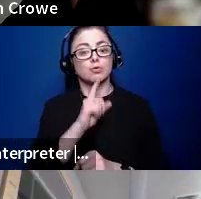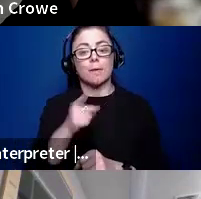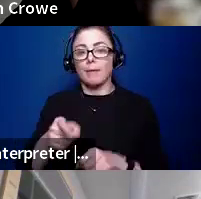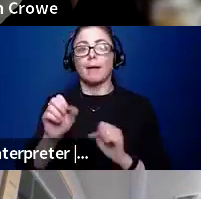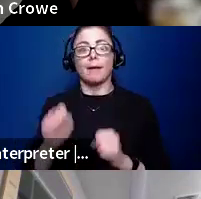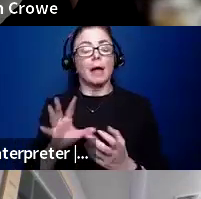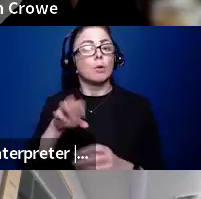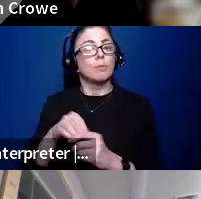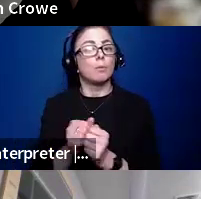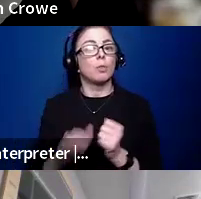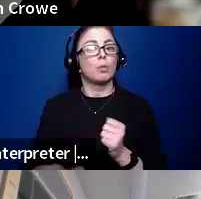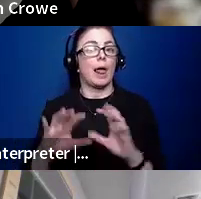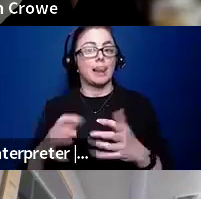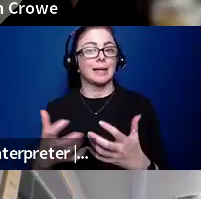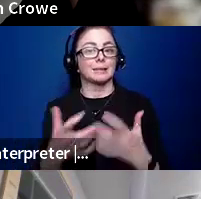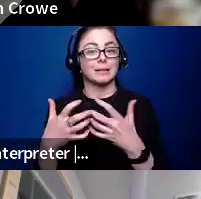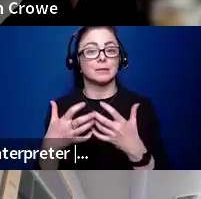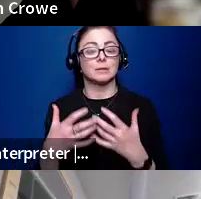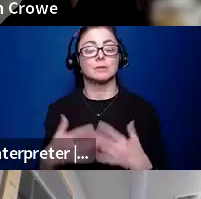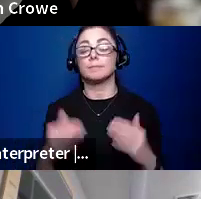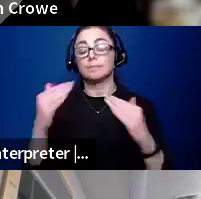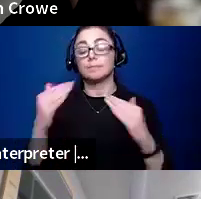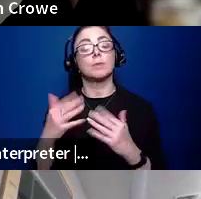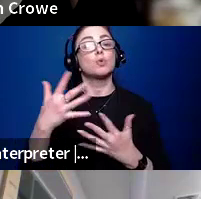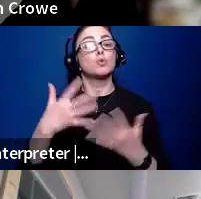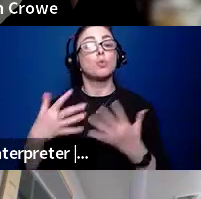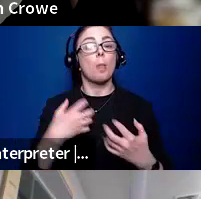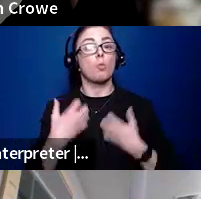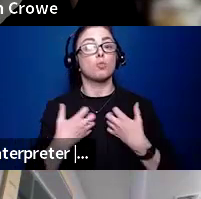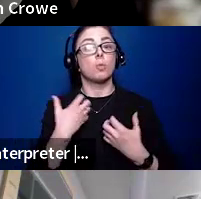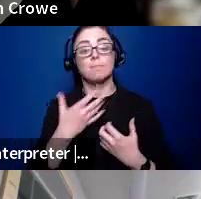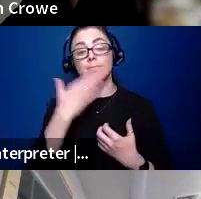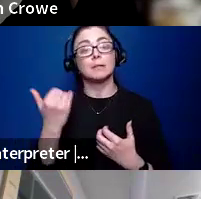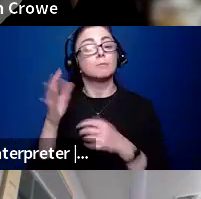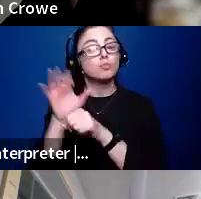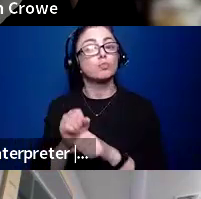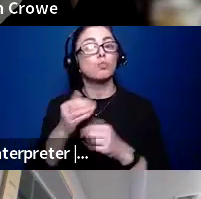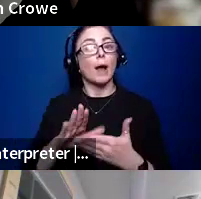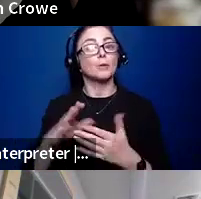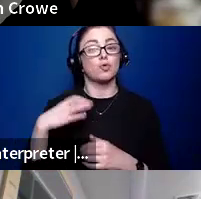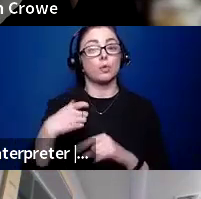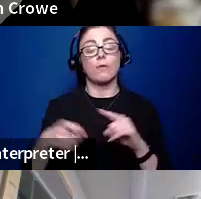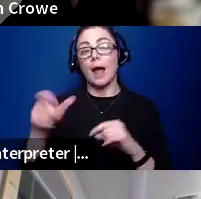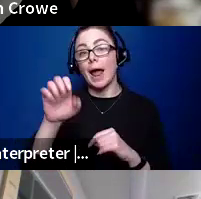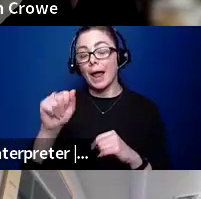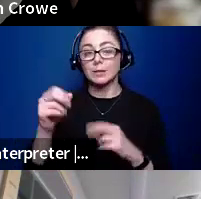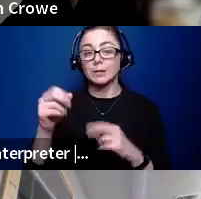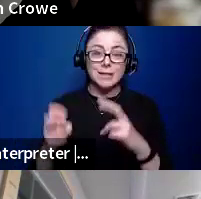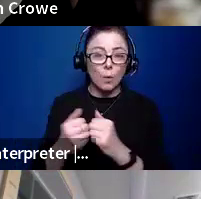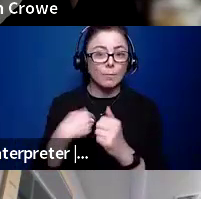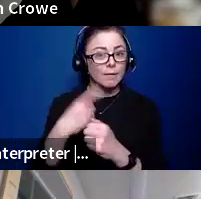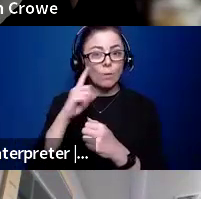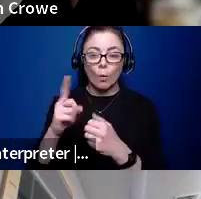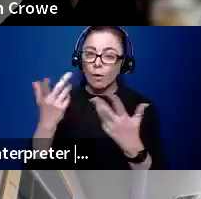classmates. It was a social emotional best practice coach from the AEA who sat with me for countless hours as we collected data, created